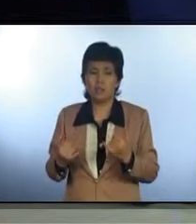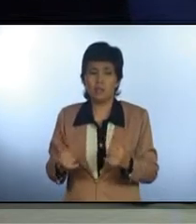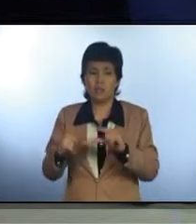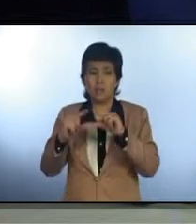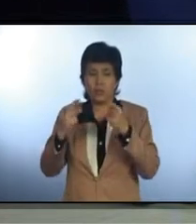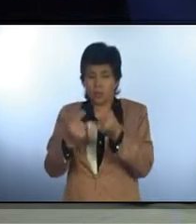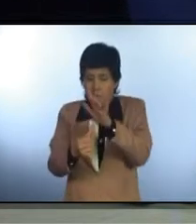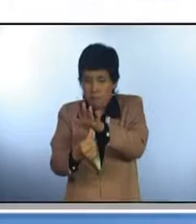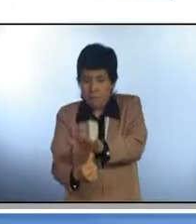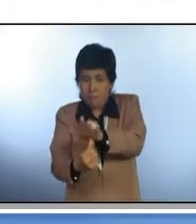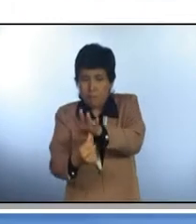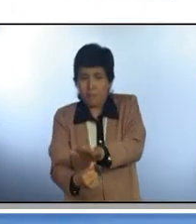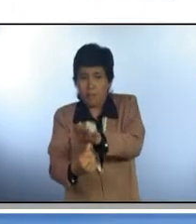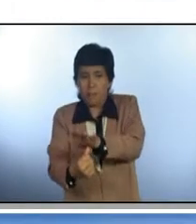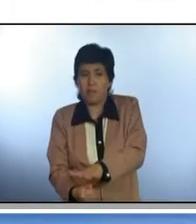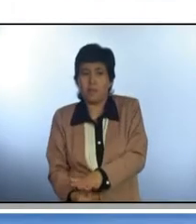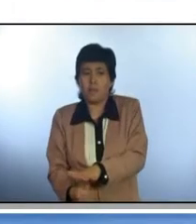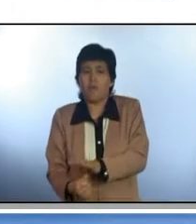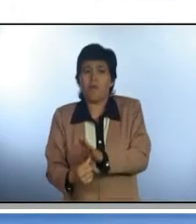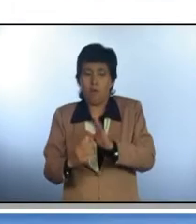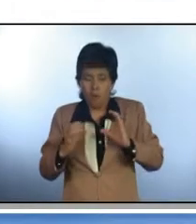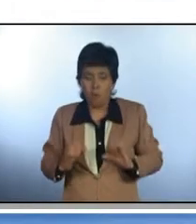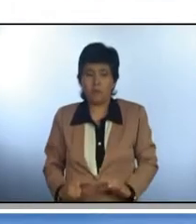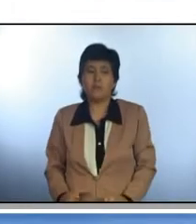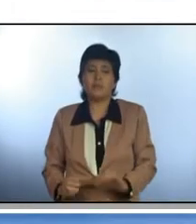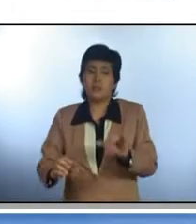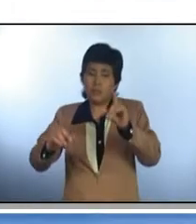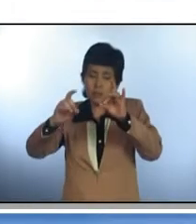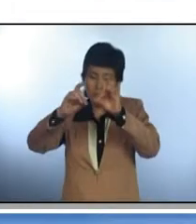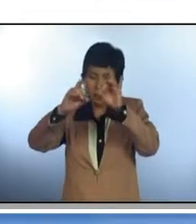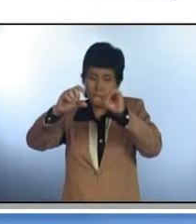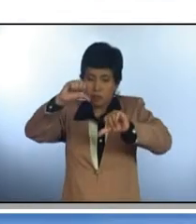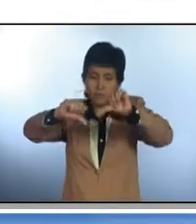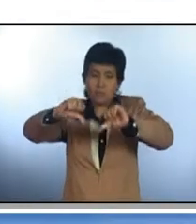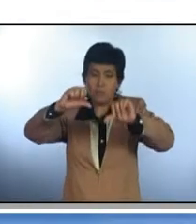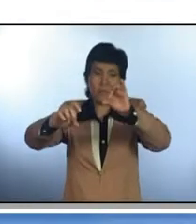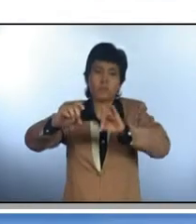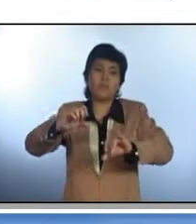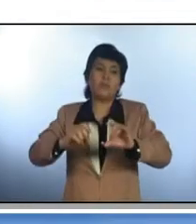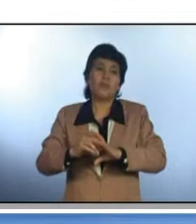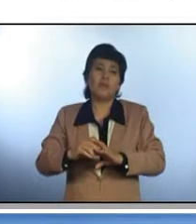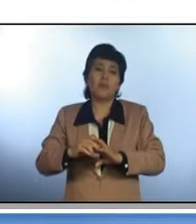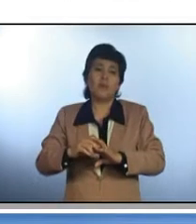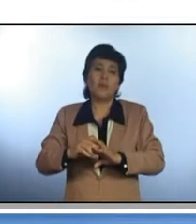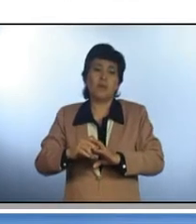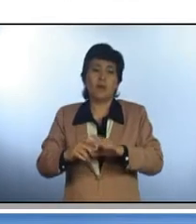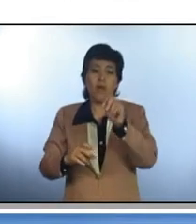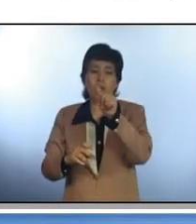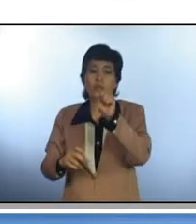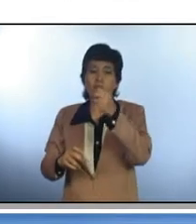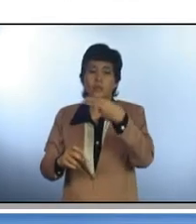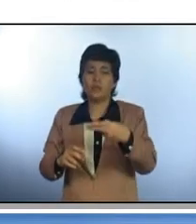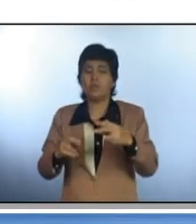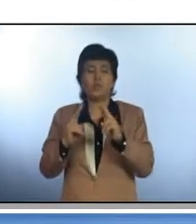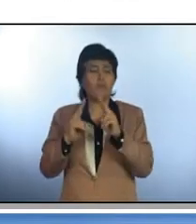Now, next one is the group pressure and also Asch conformity experiment, okay? Now, there's a story of Asch uncle.